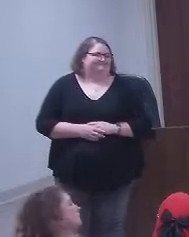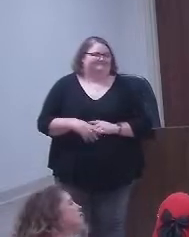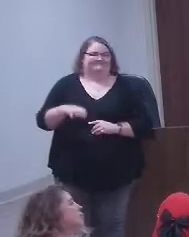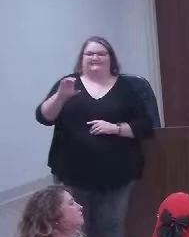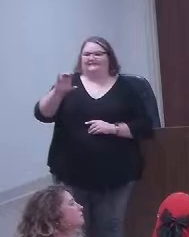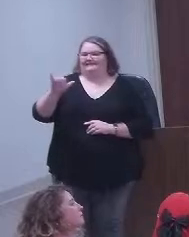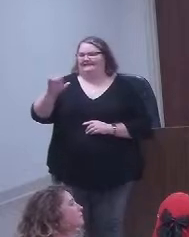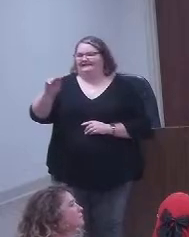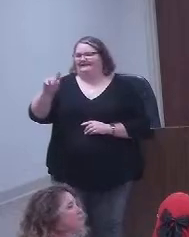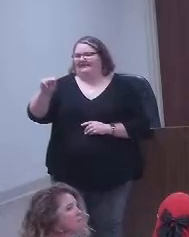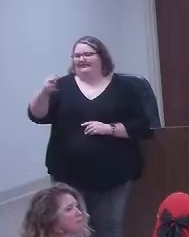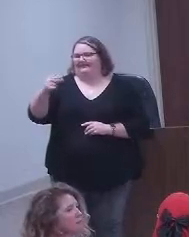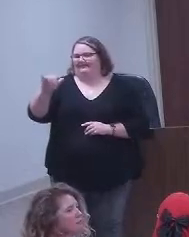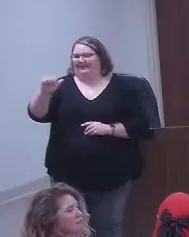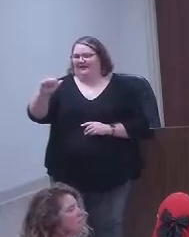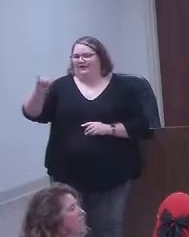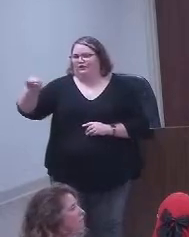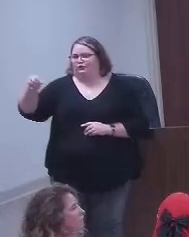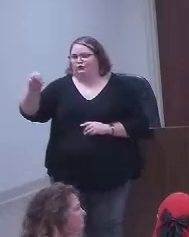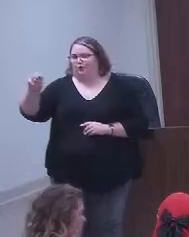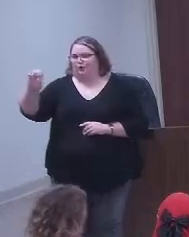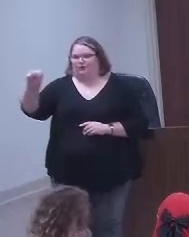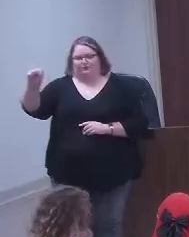Cynthia Jones.